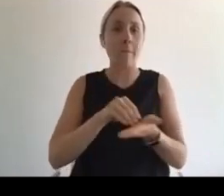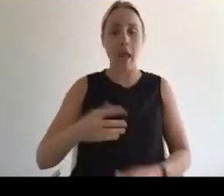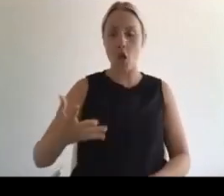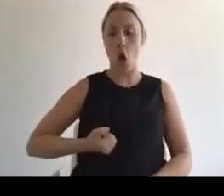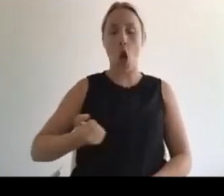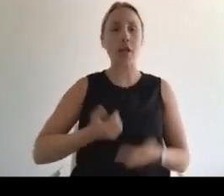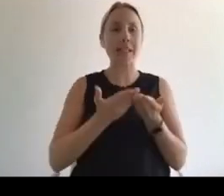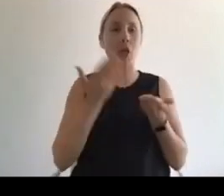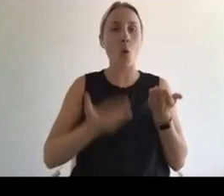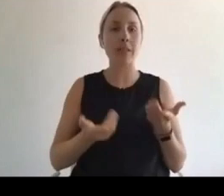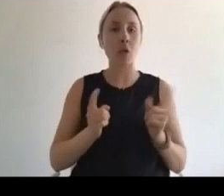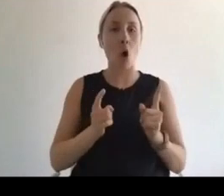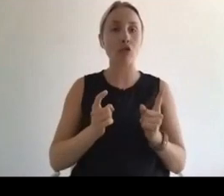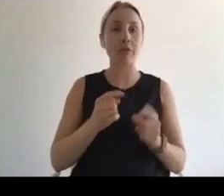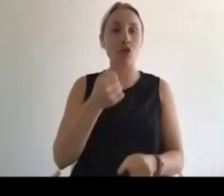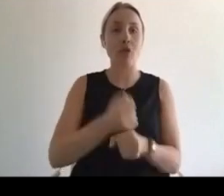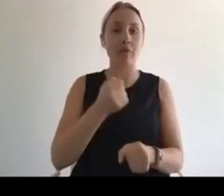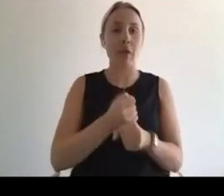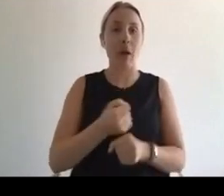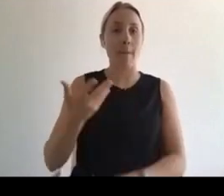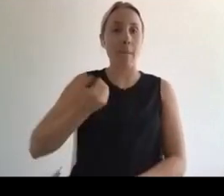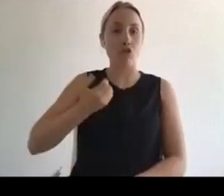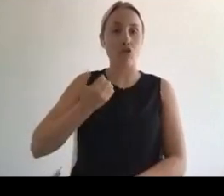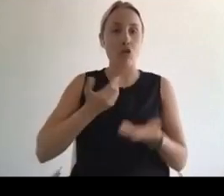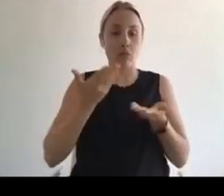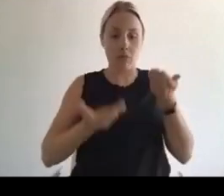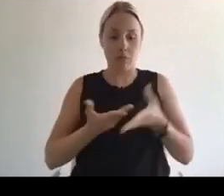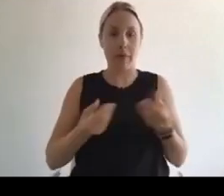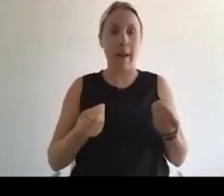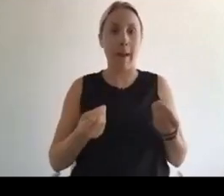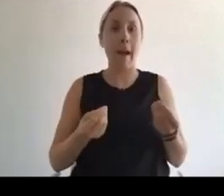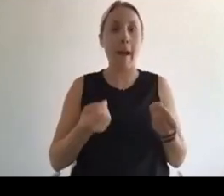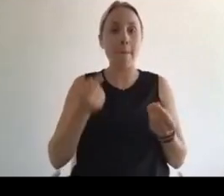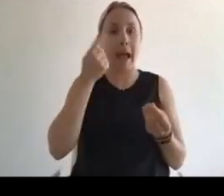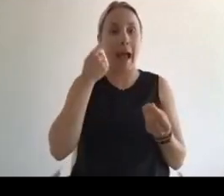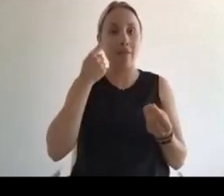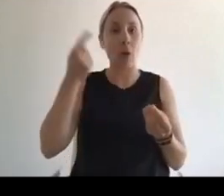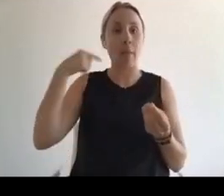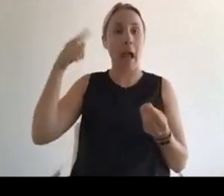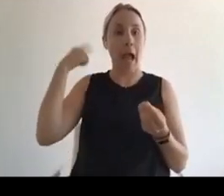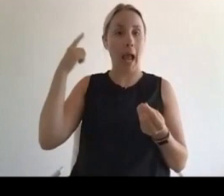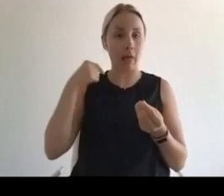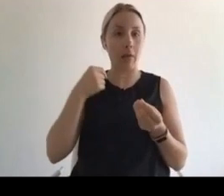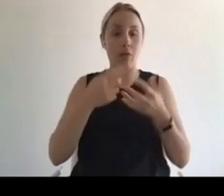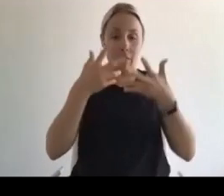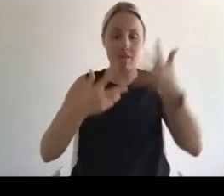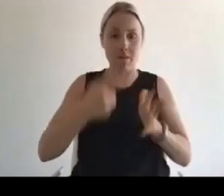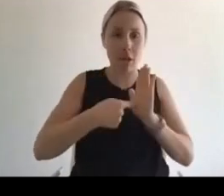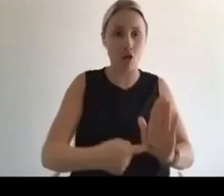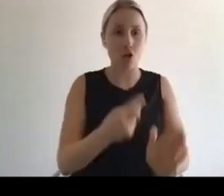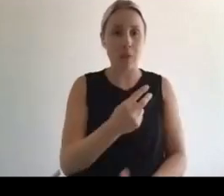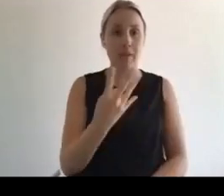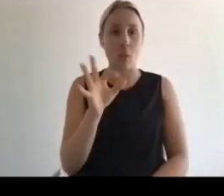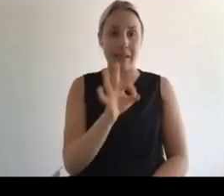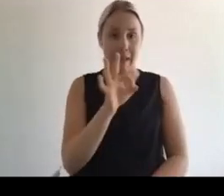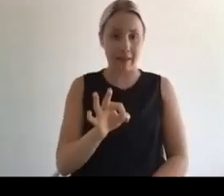which is the gender pension gap. And if we look at Eurostat figures for 2018, that is 34%. And I